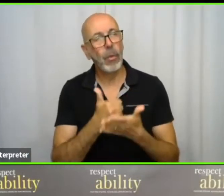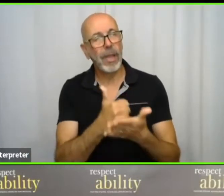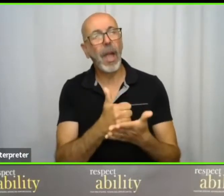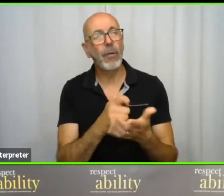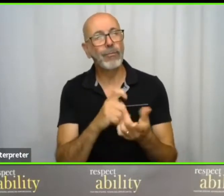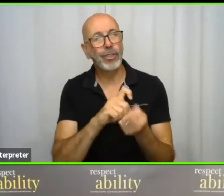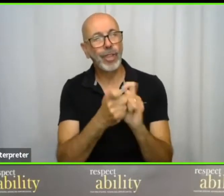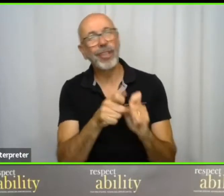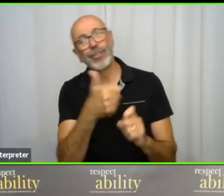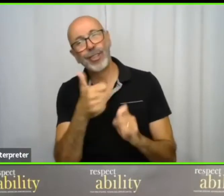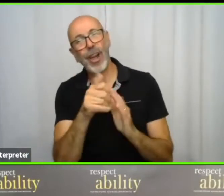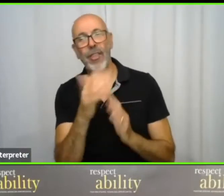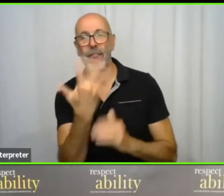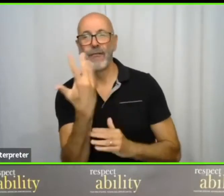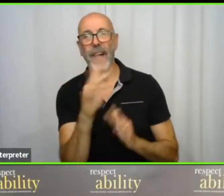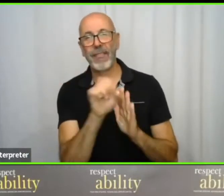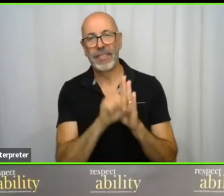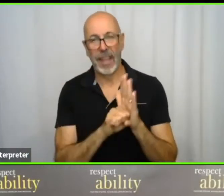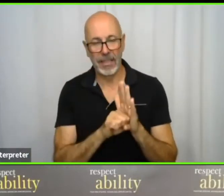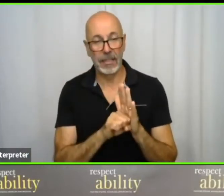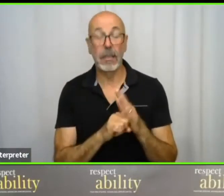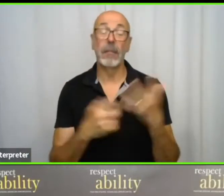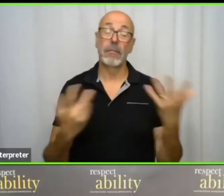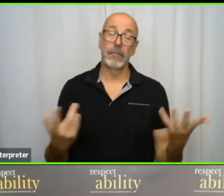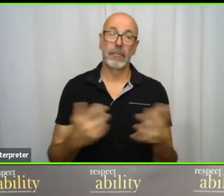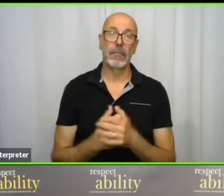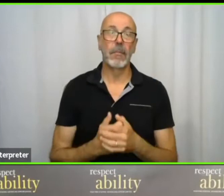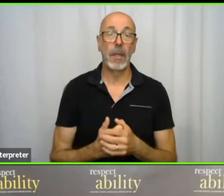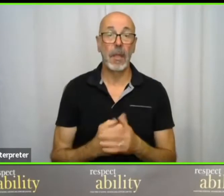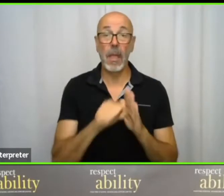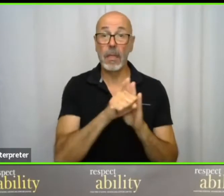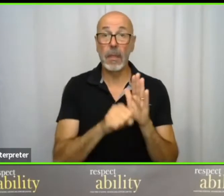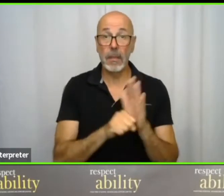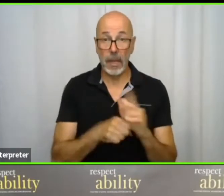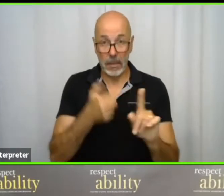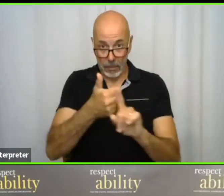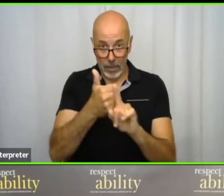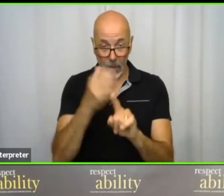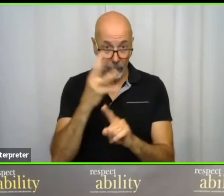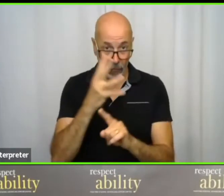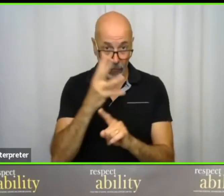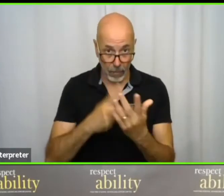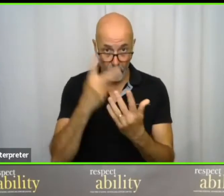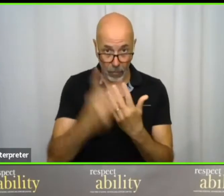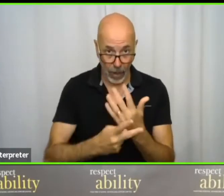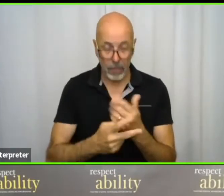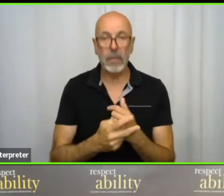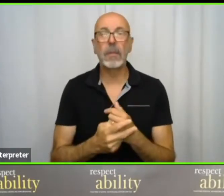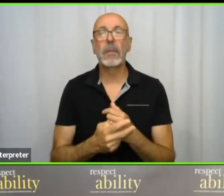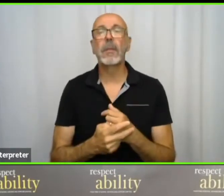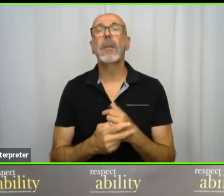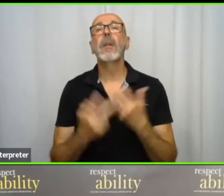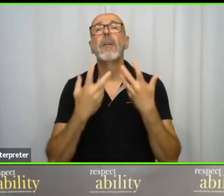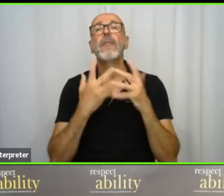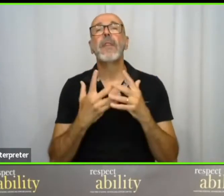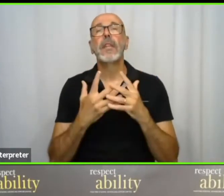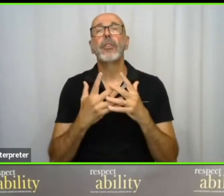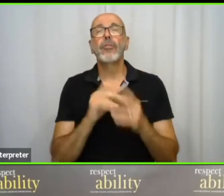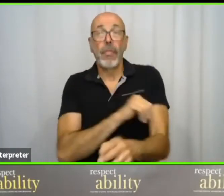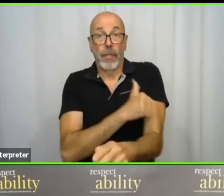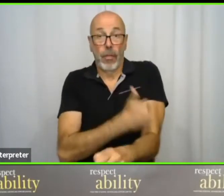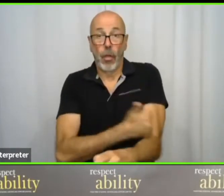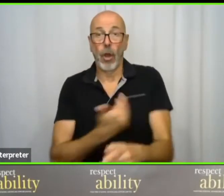5. But also with that being said, the states that did create programs after getting those 2 legislative authorities in 1997